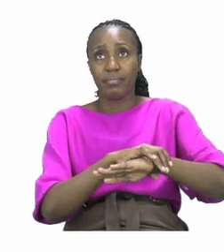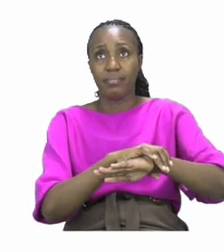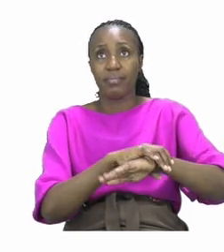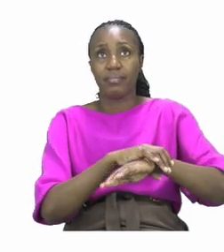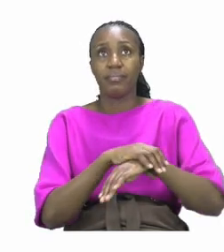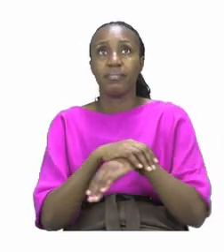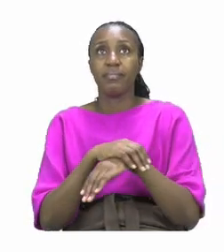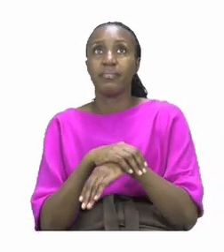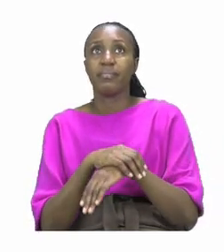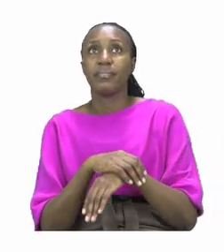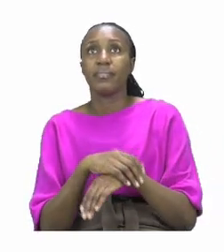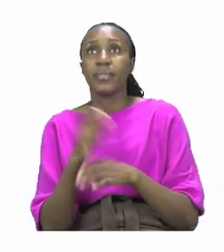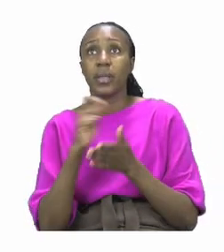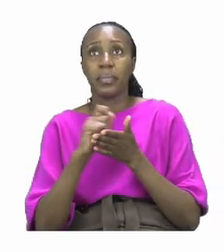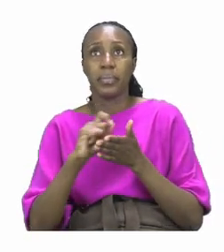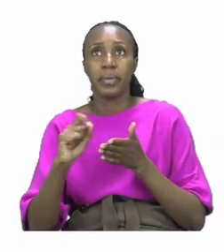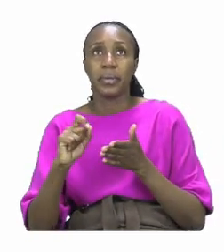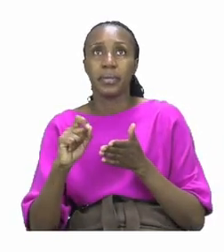pen,